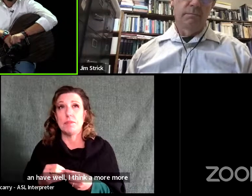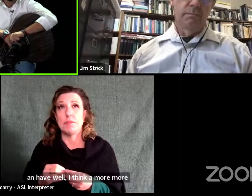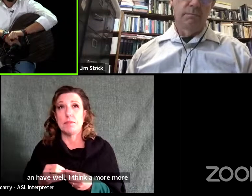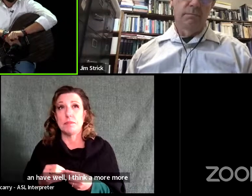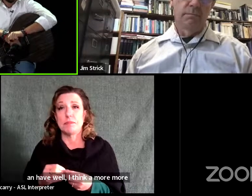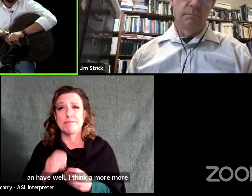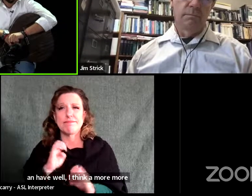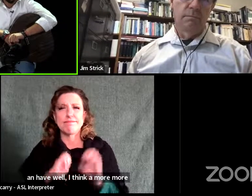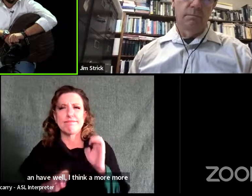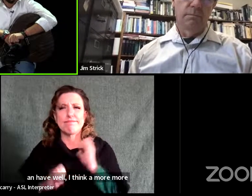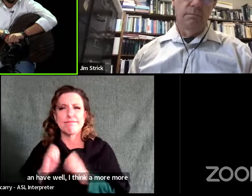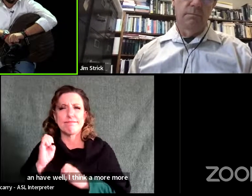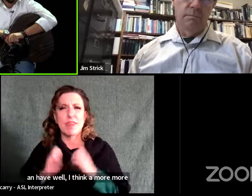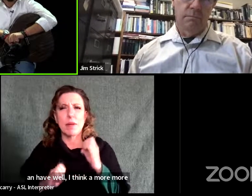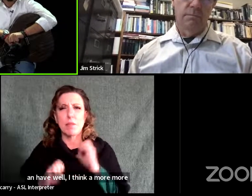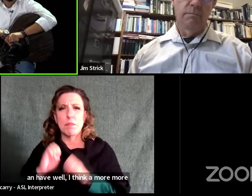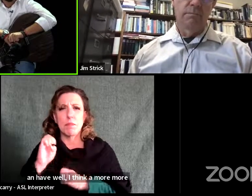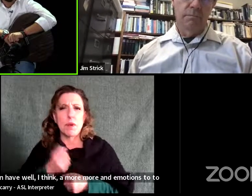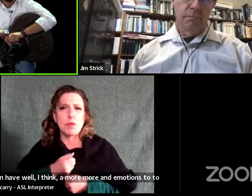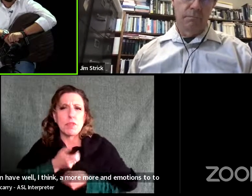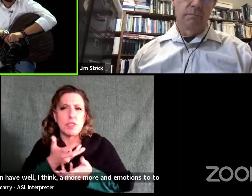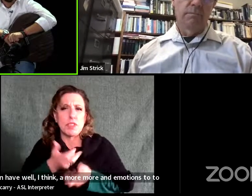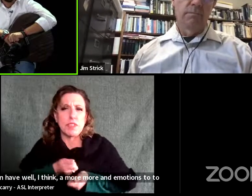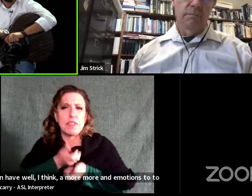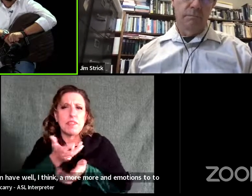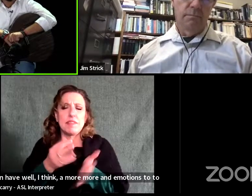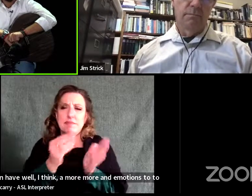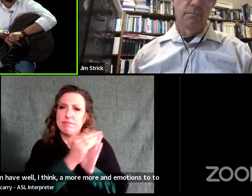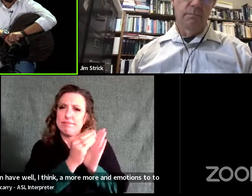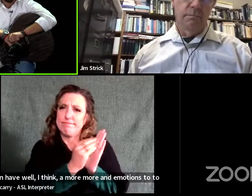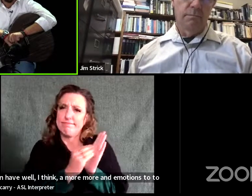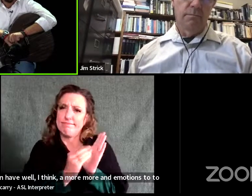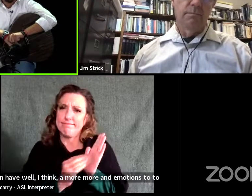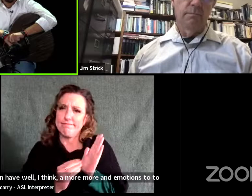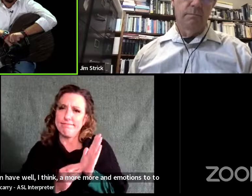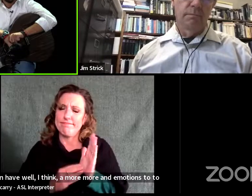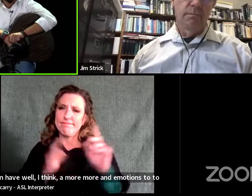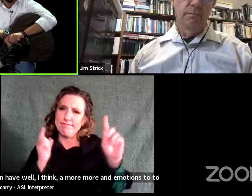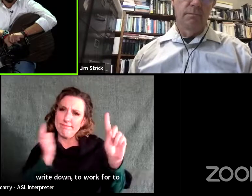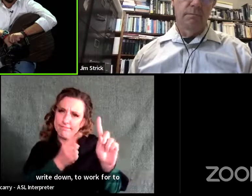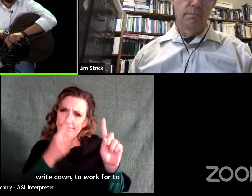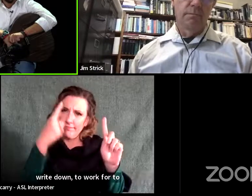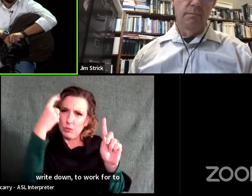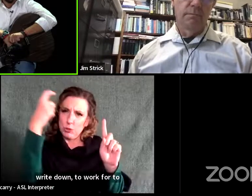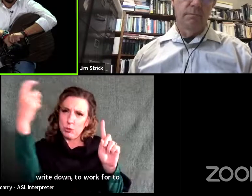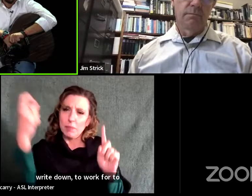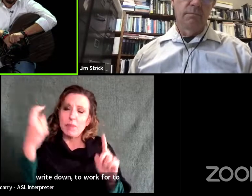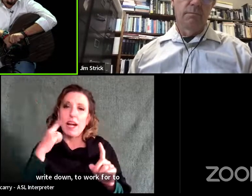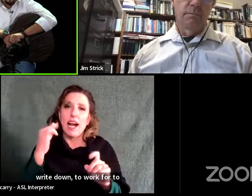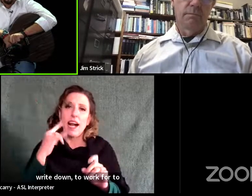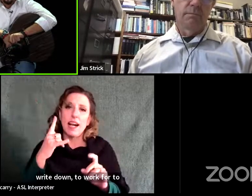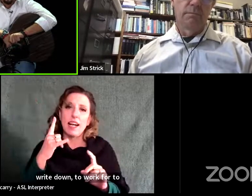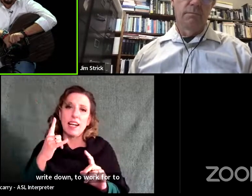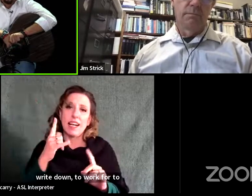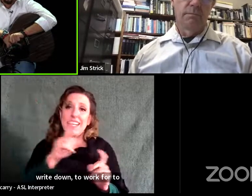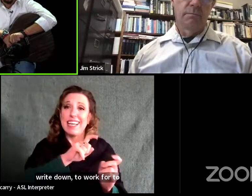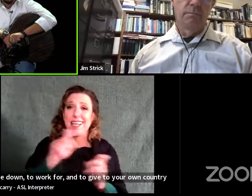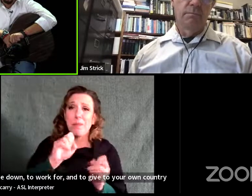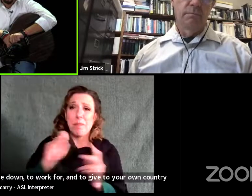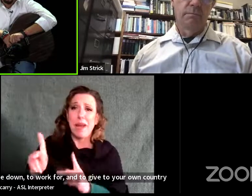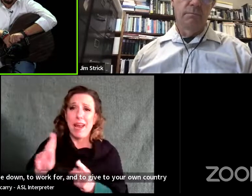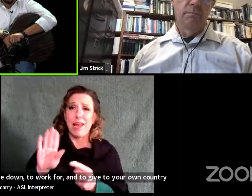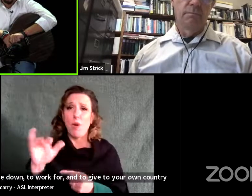more emotions to write down, to work for, and to give to your own country, because